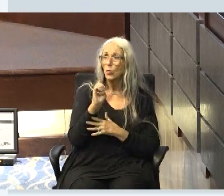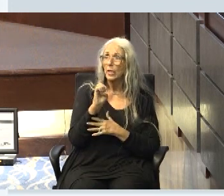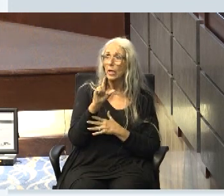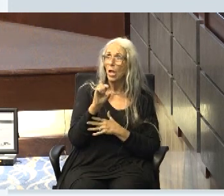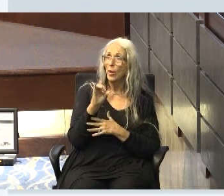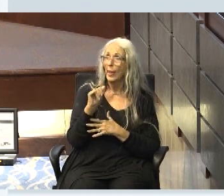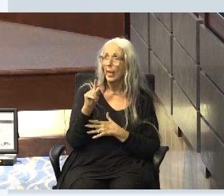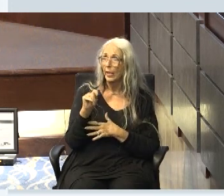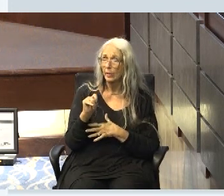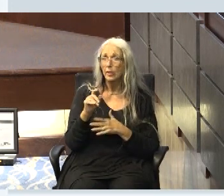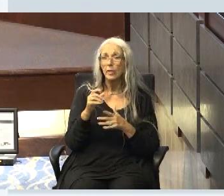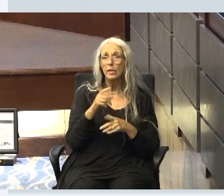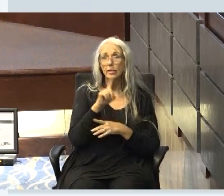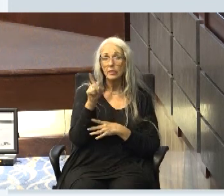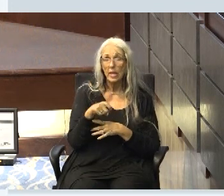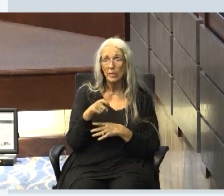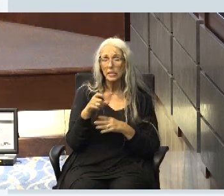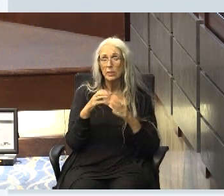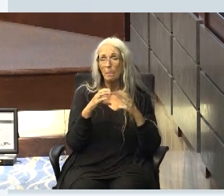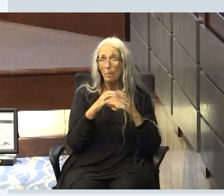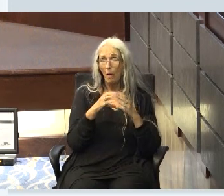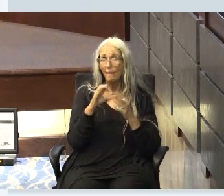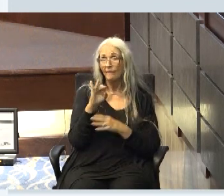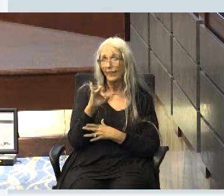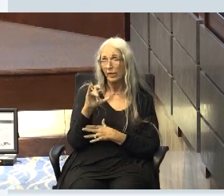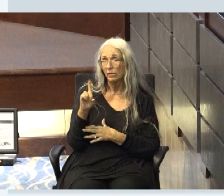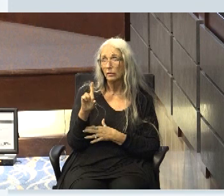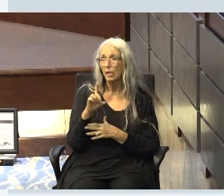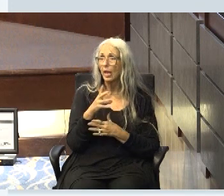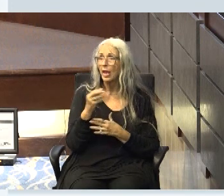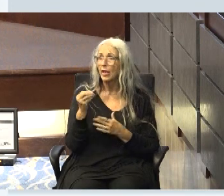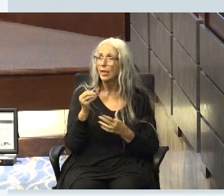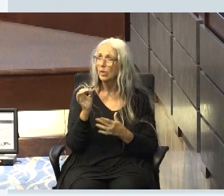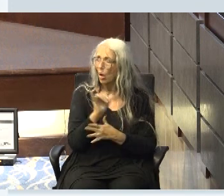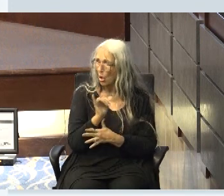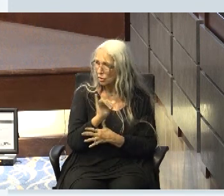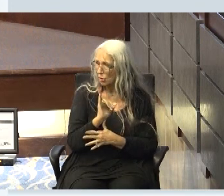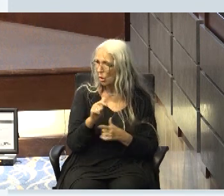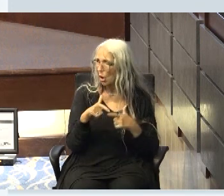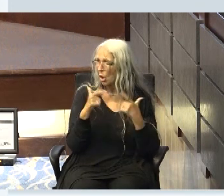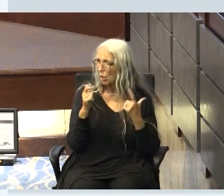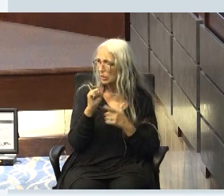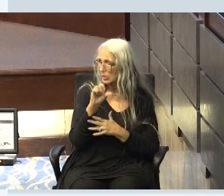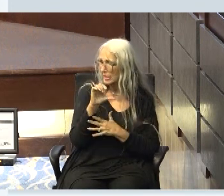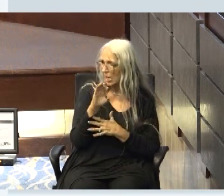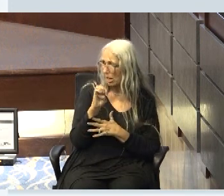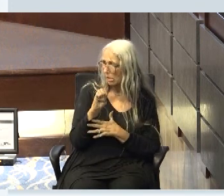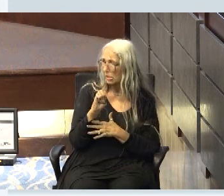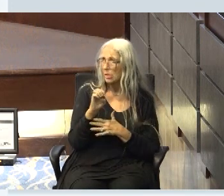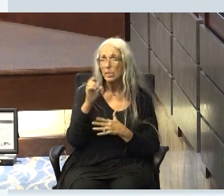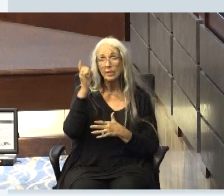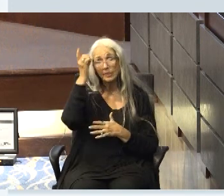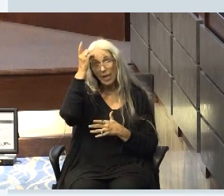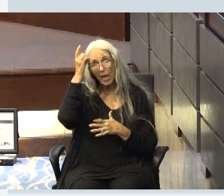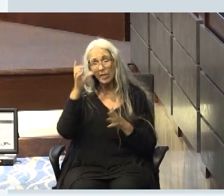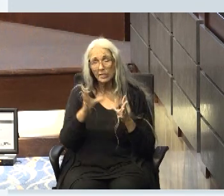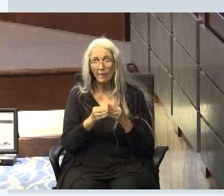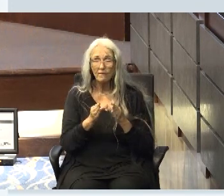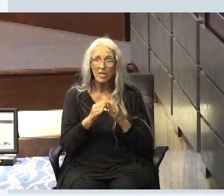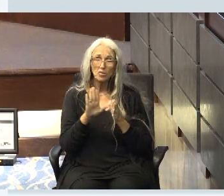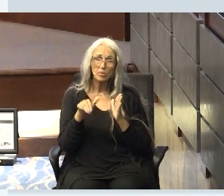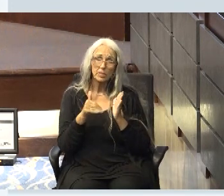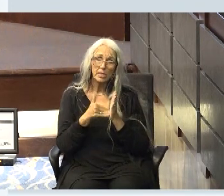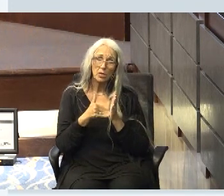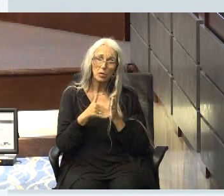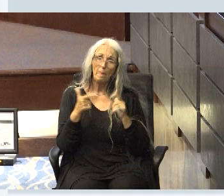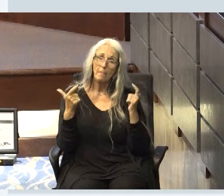the Texas Ranger ball field. And then also the large-scale Dallas Convention Center, that's a big project that